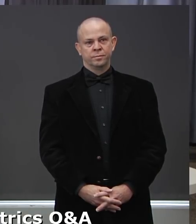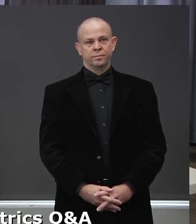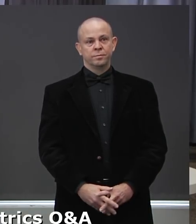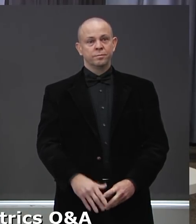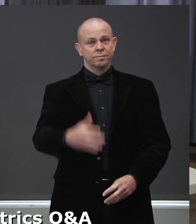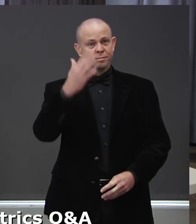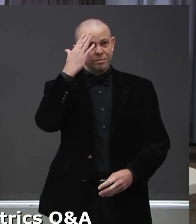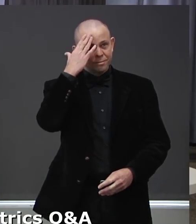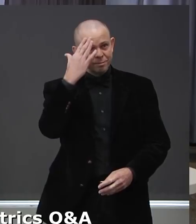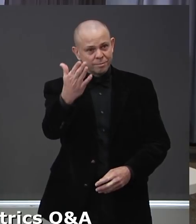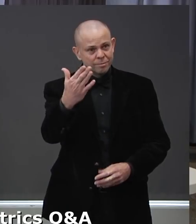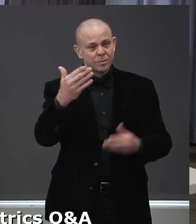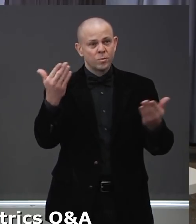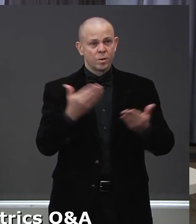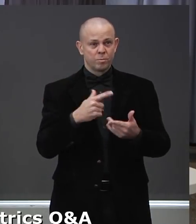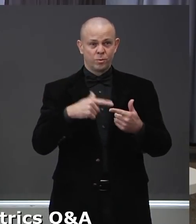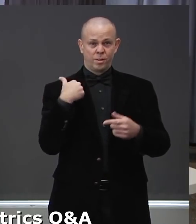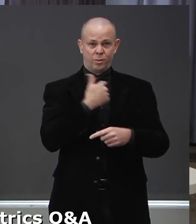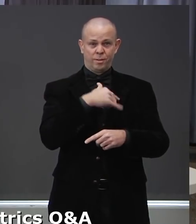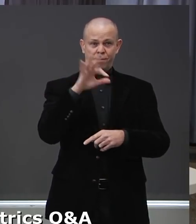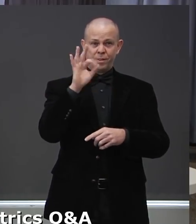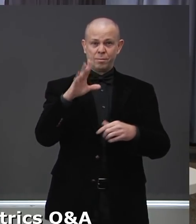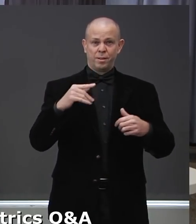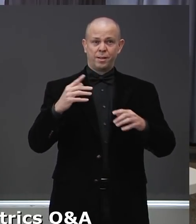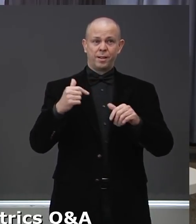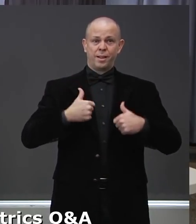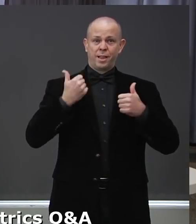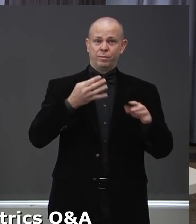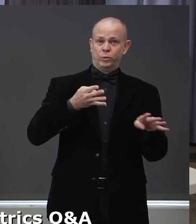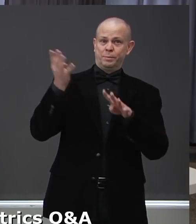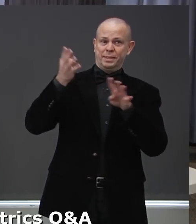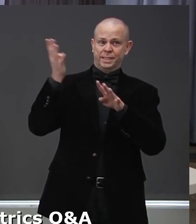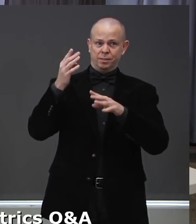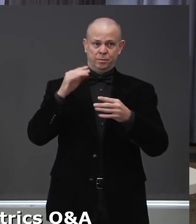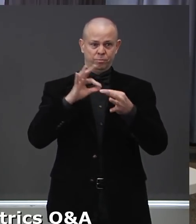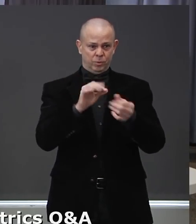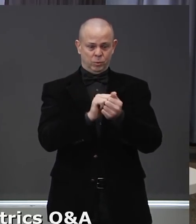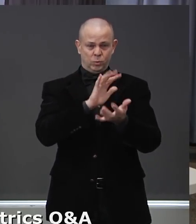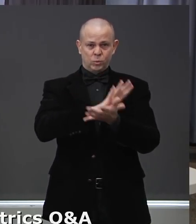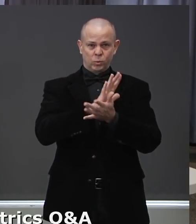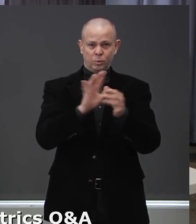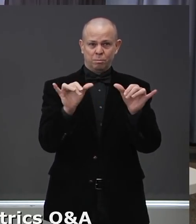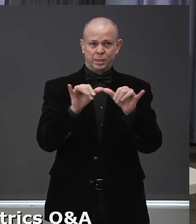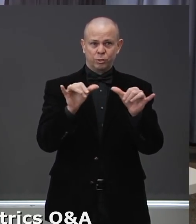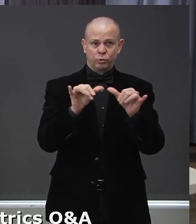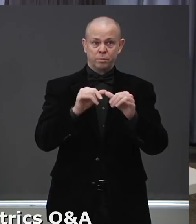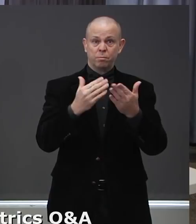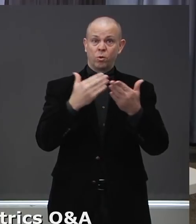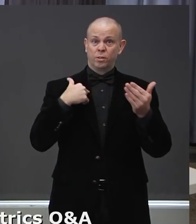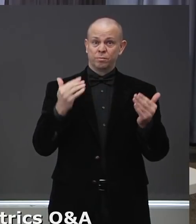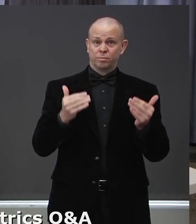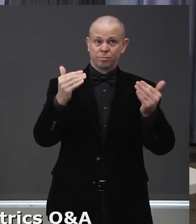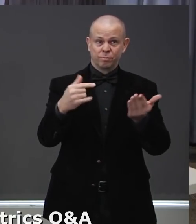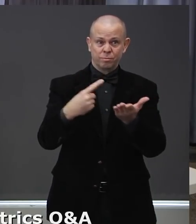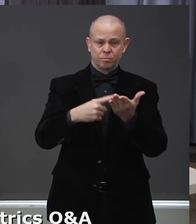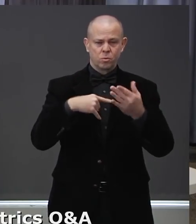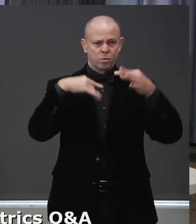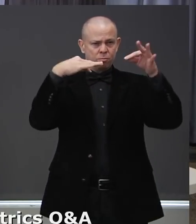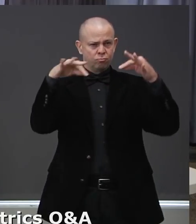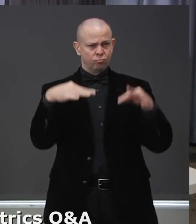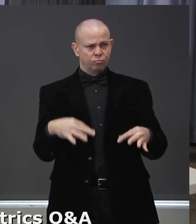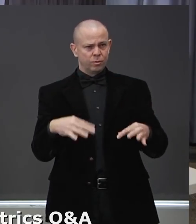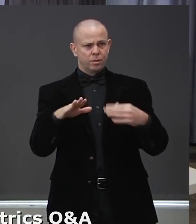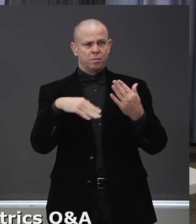Hello and welcome to our Facebook Live on schools and school metrics. Before we begin, I want to talk about the logistics for today's